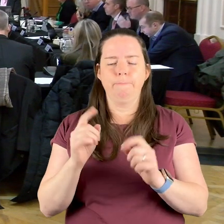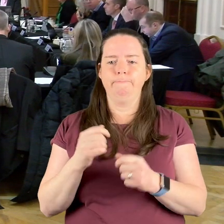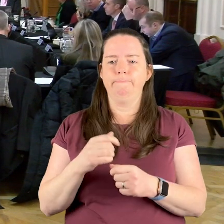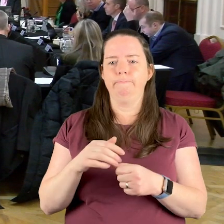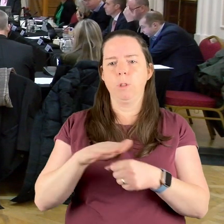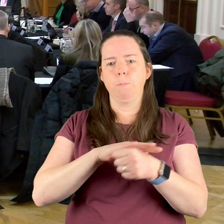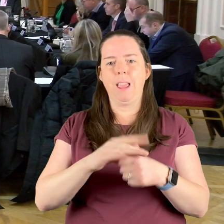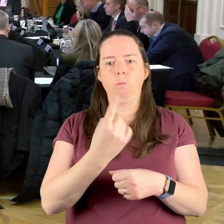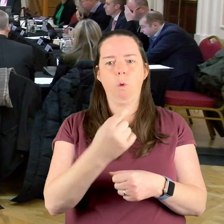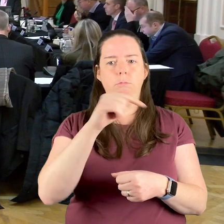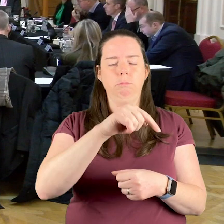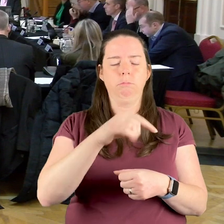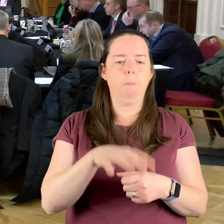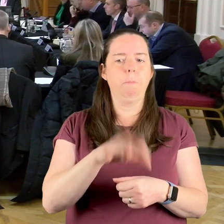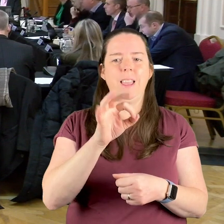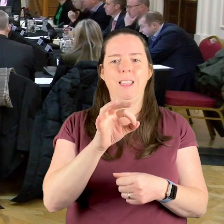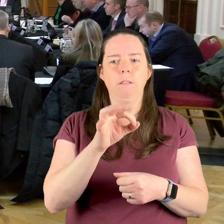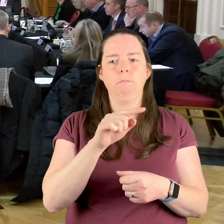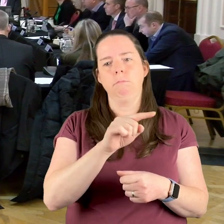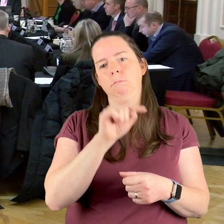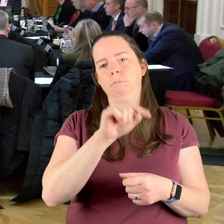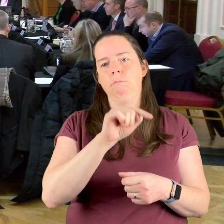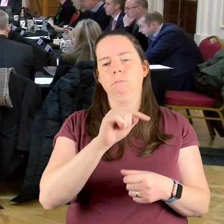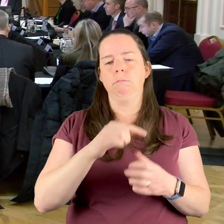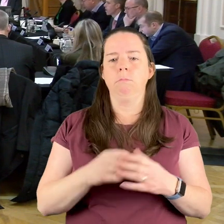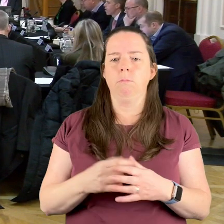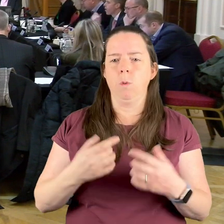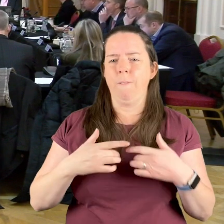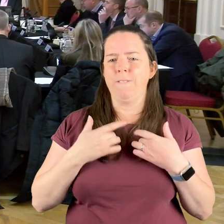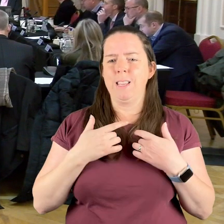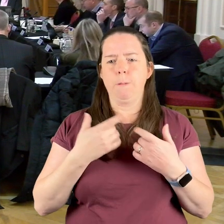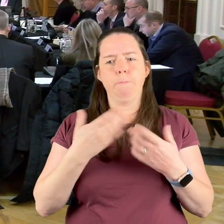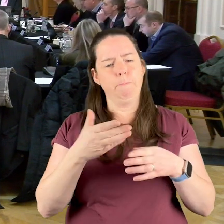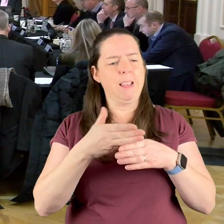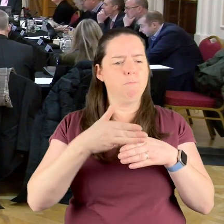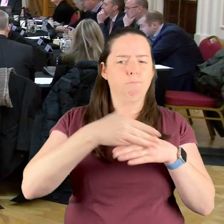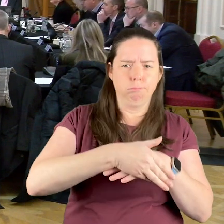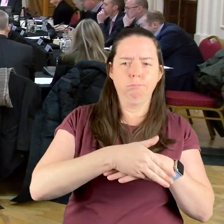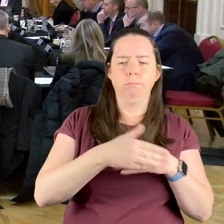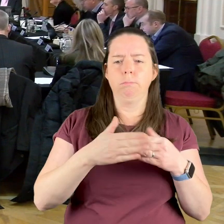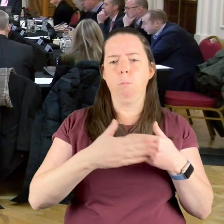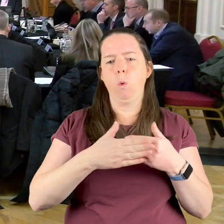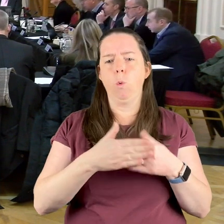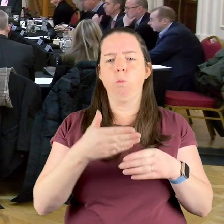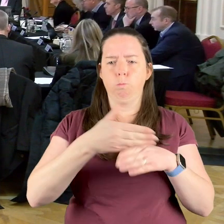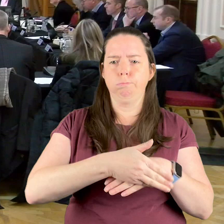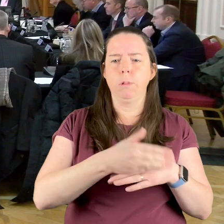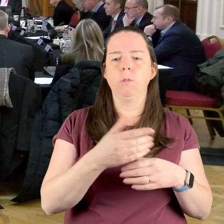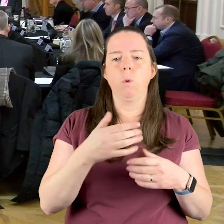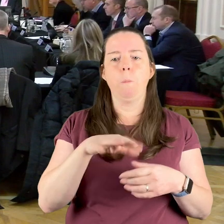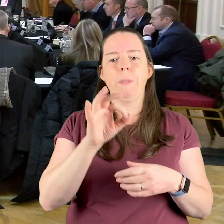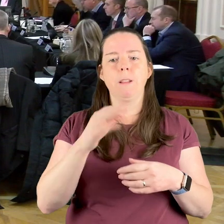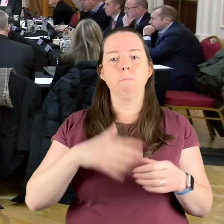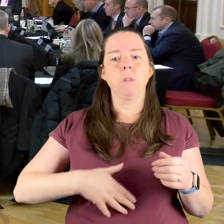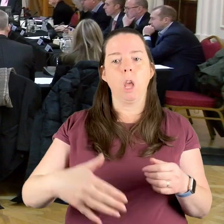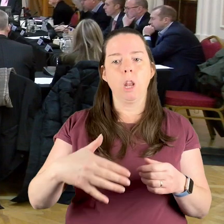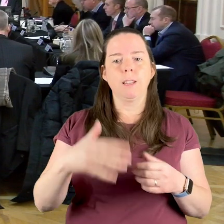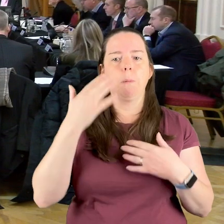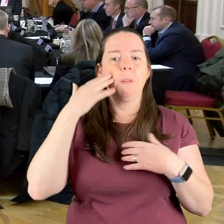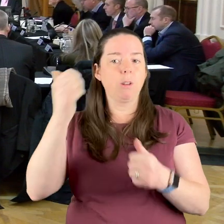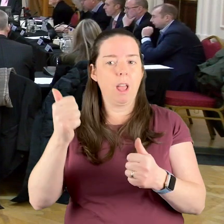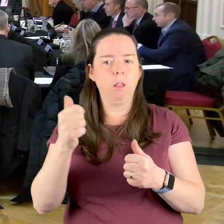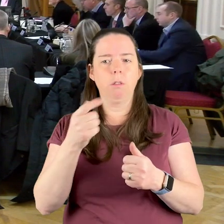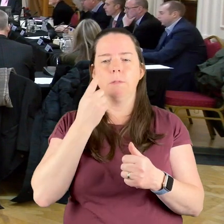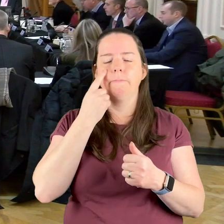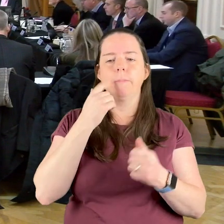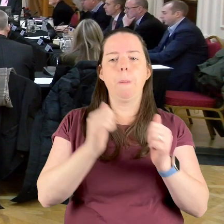done with the domain one was to pick the one we feel that actually we've done a bit of more work on. So we picked maternity and mental health. And as